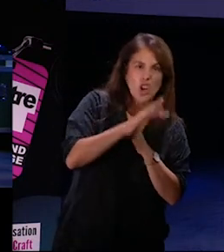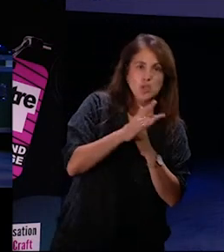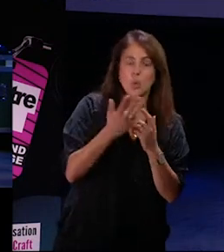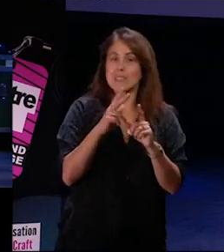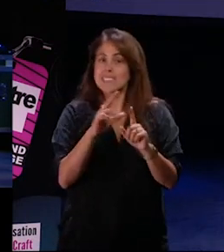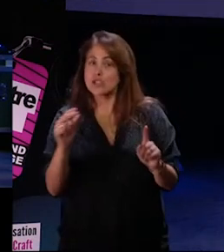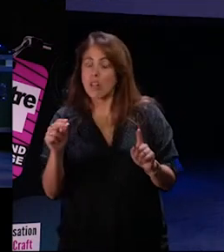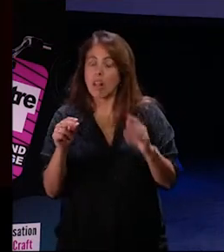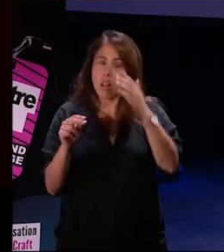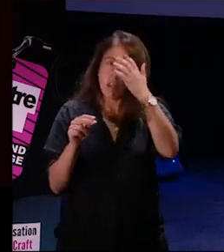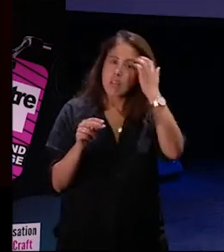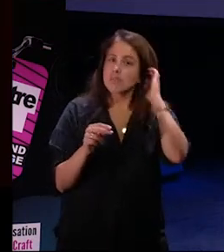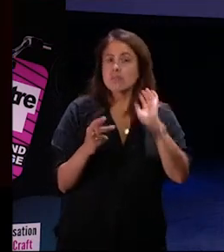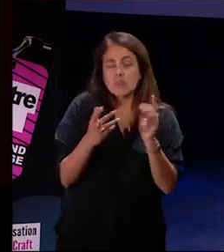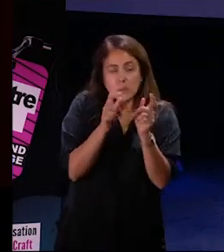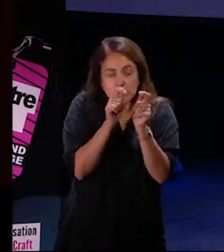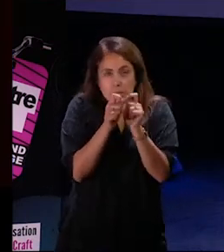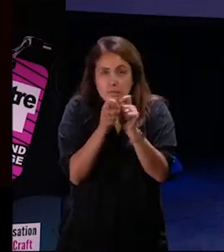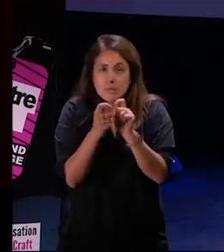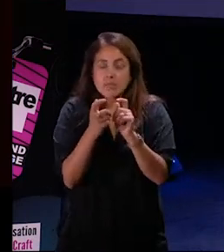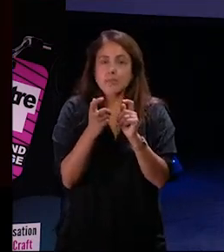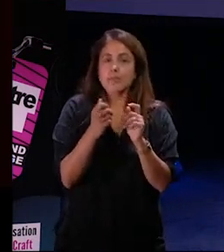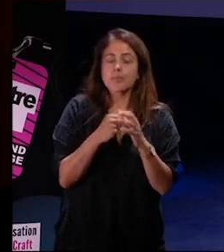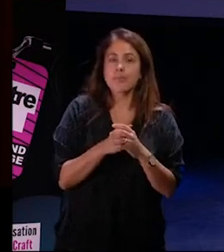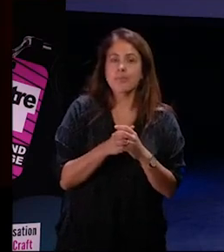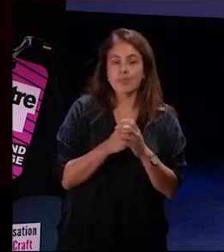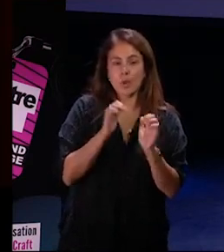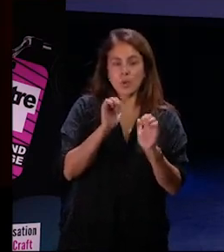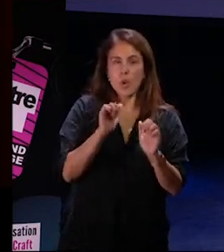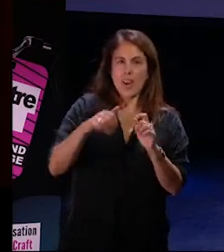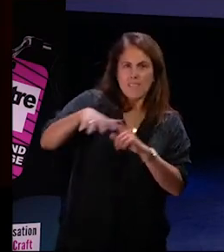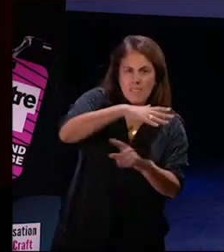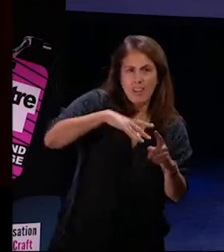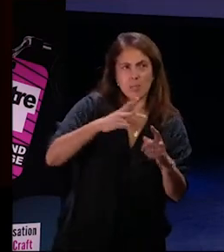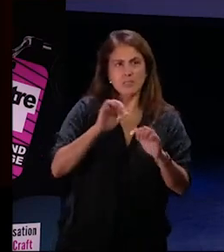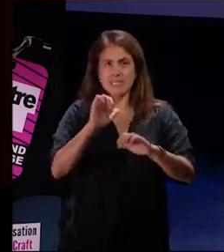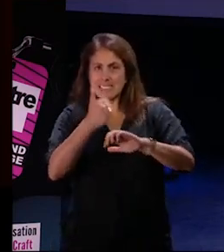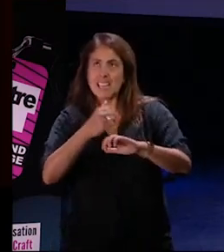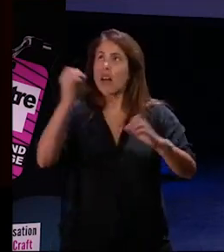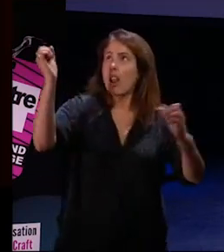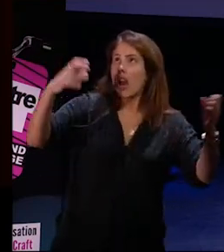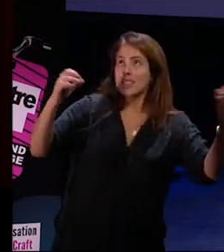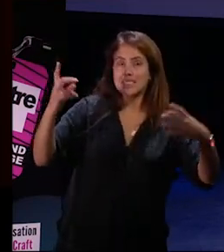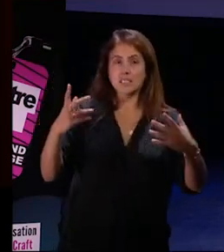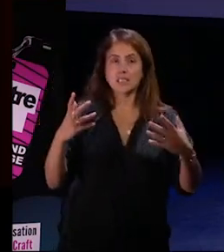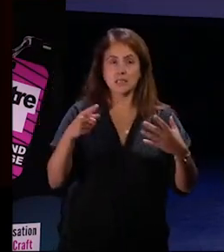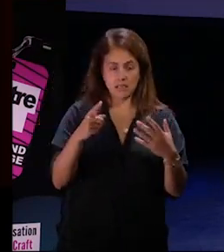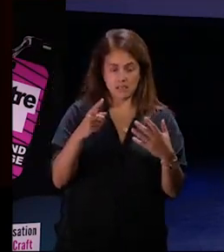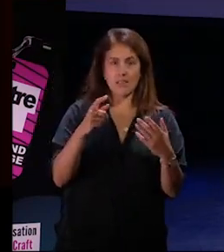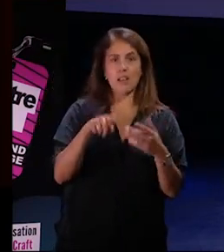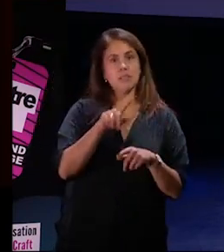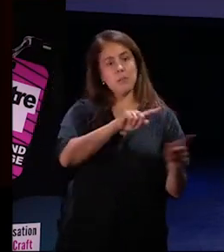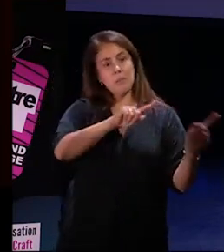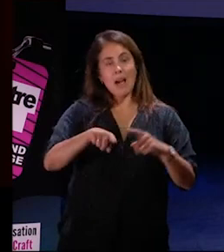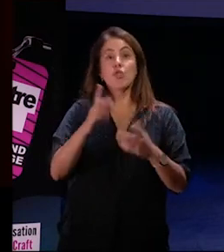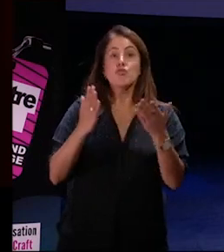digital environment to manipulate your environment, your set, your lights, etc., and then place that back in real time